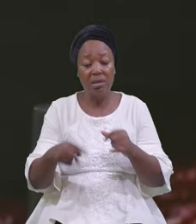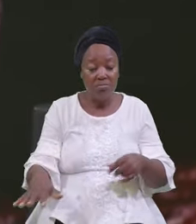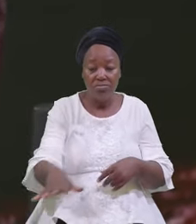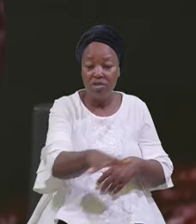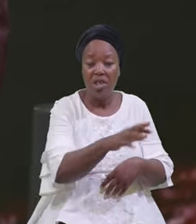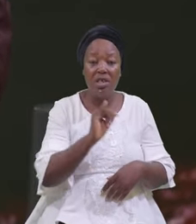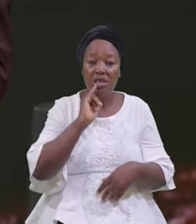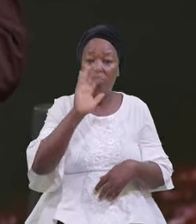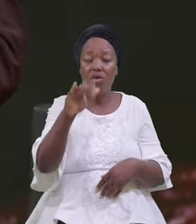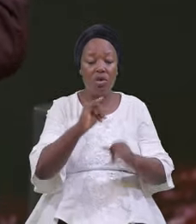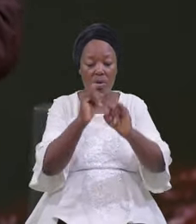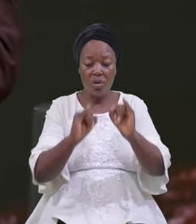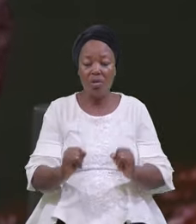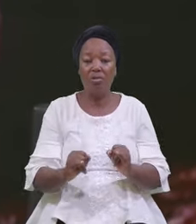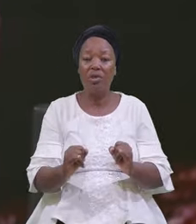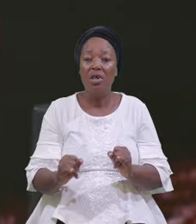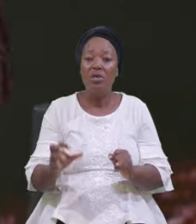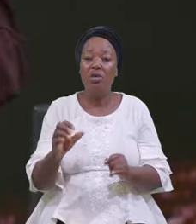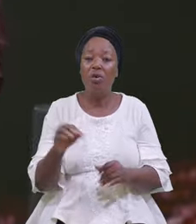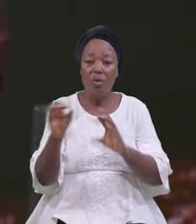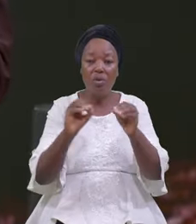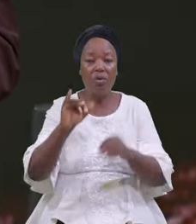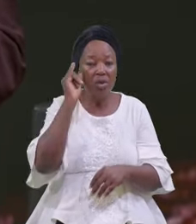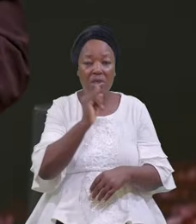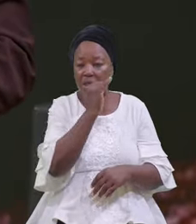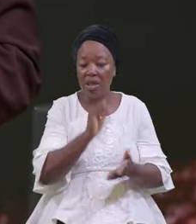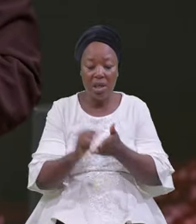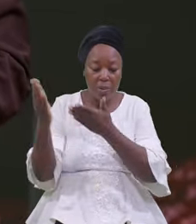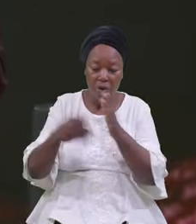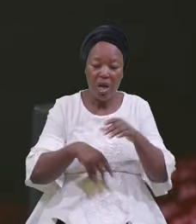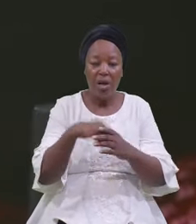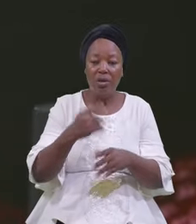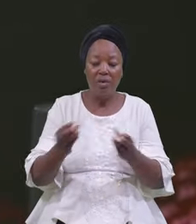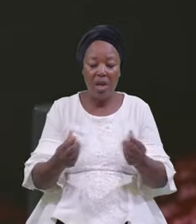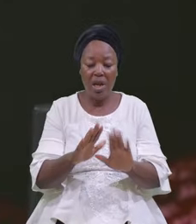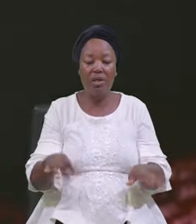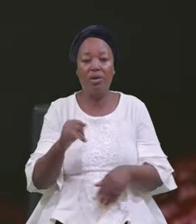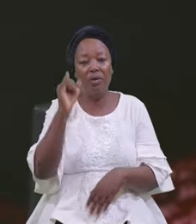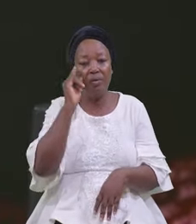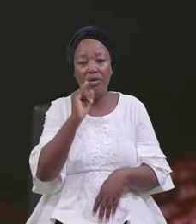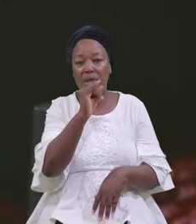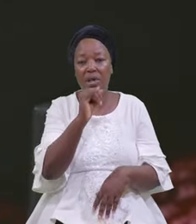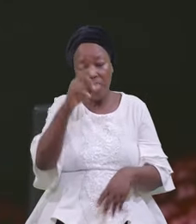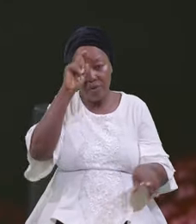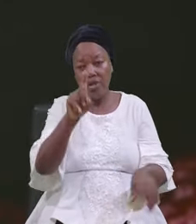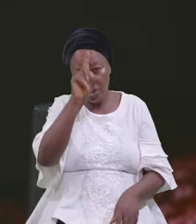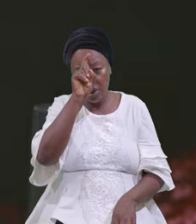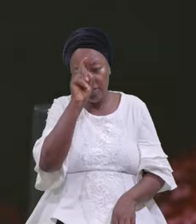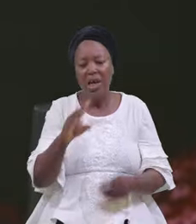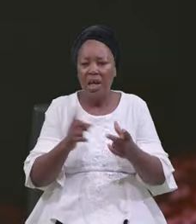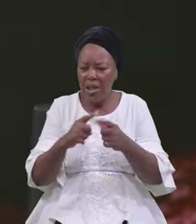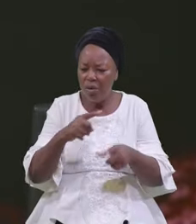thy gods, O Israel, that brought you out of the land of Egypt. And God saw it, and God was grieved, and God